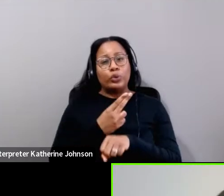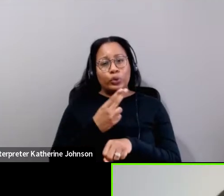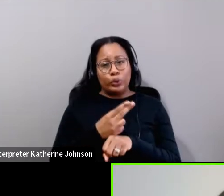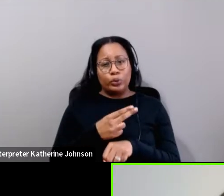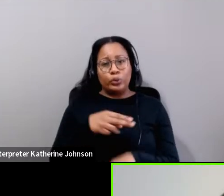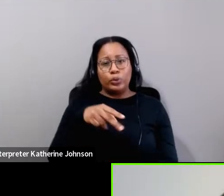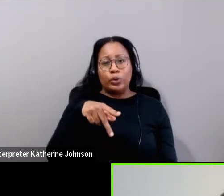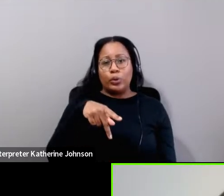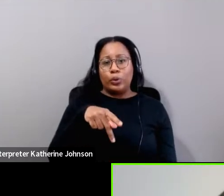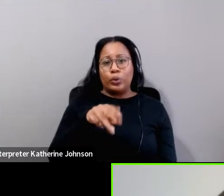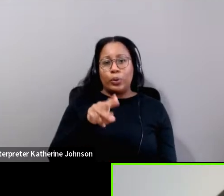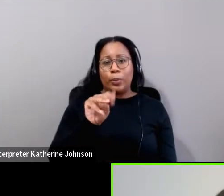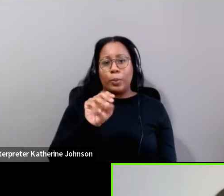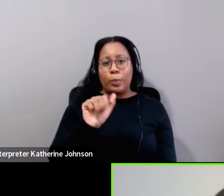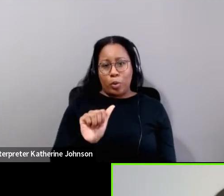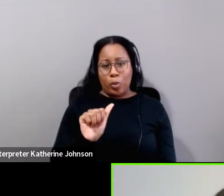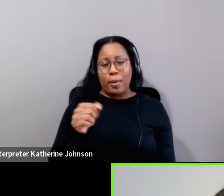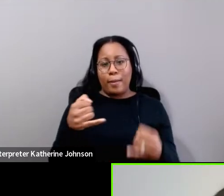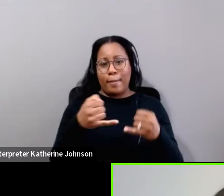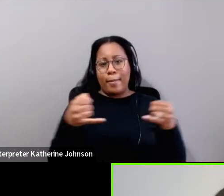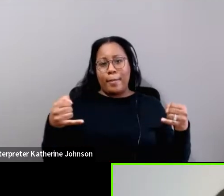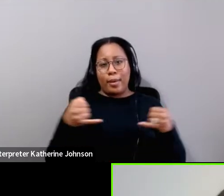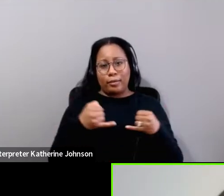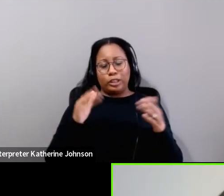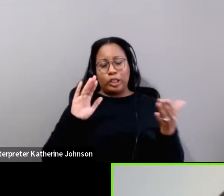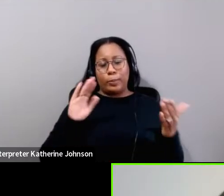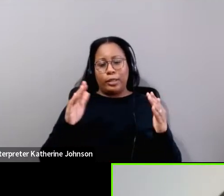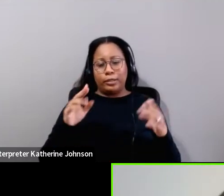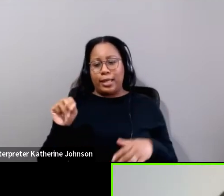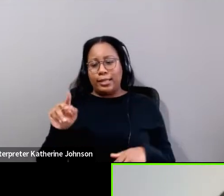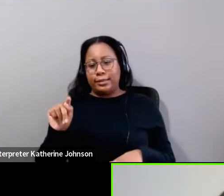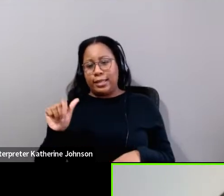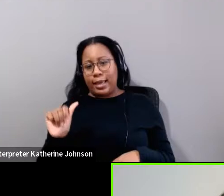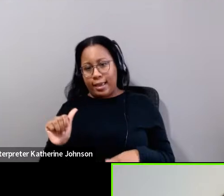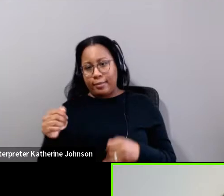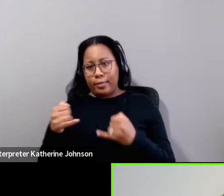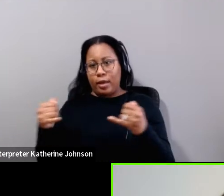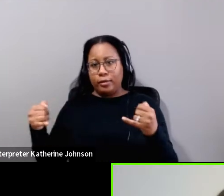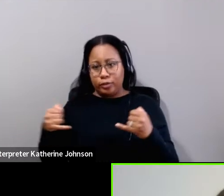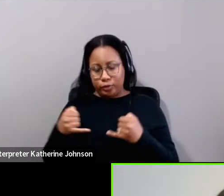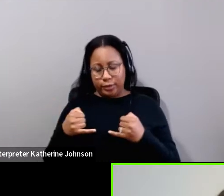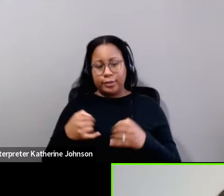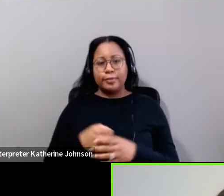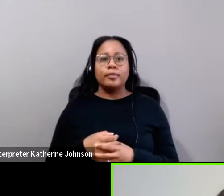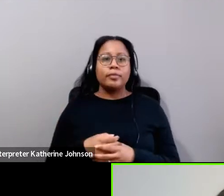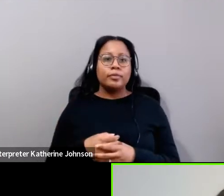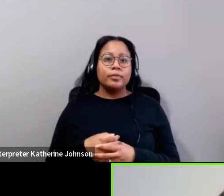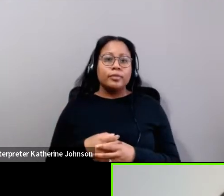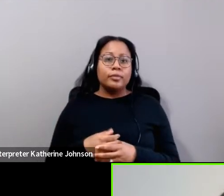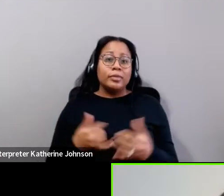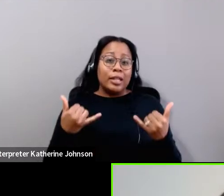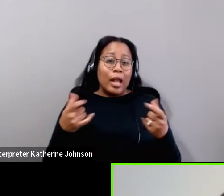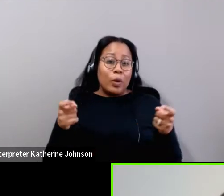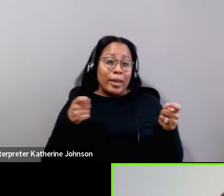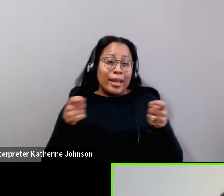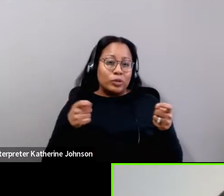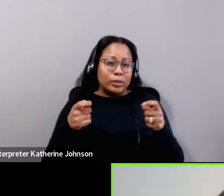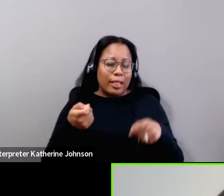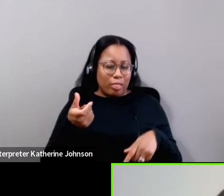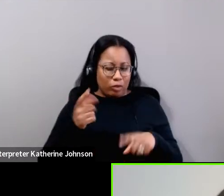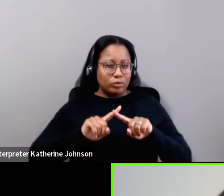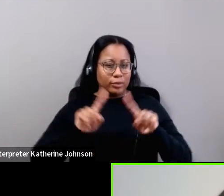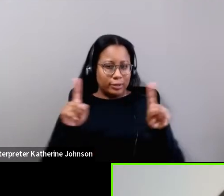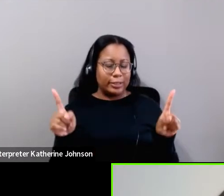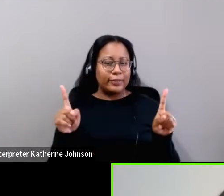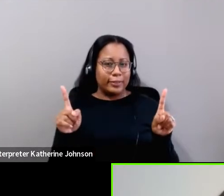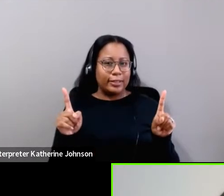PUMA boundaries rather than the NTA. And we're handling it a little differently than we are